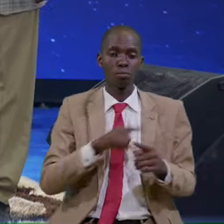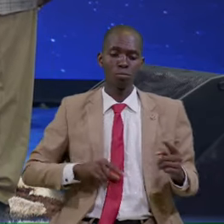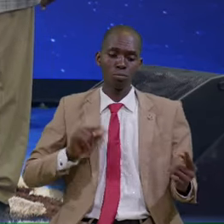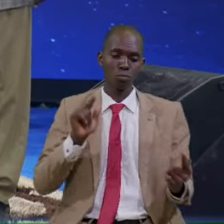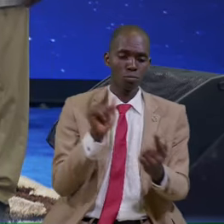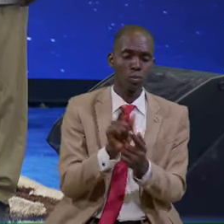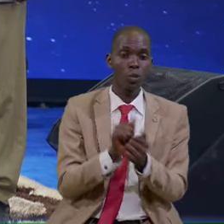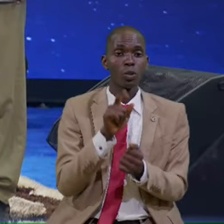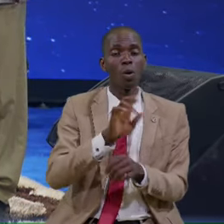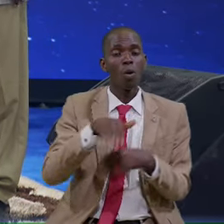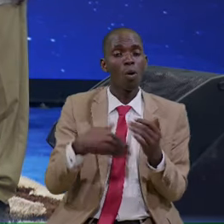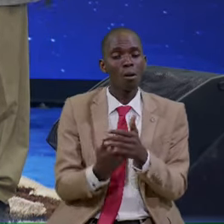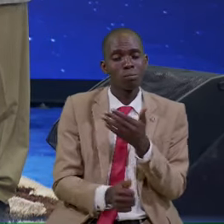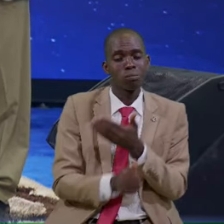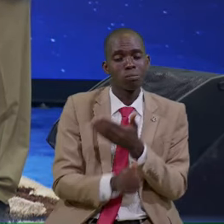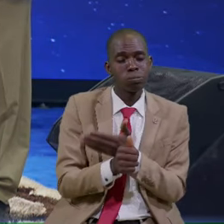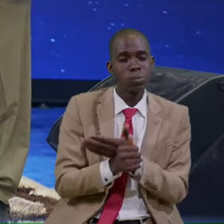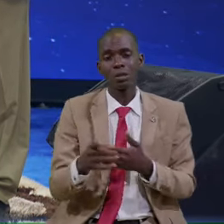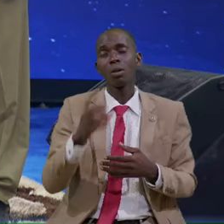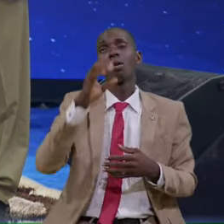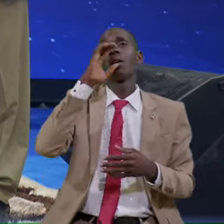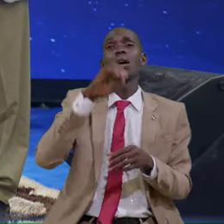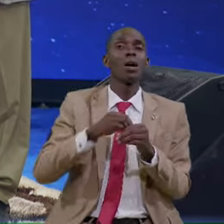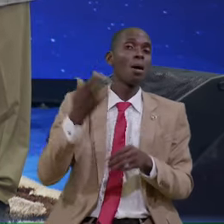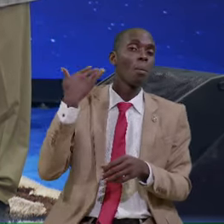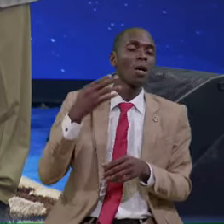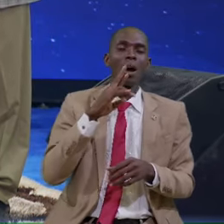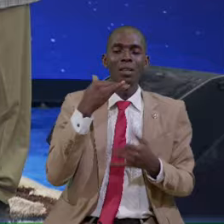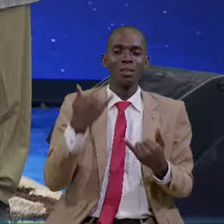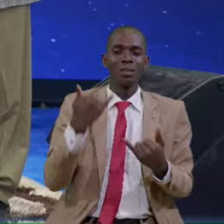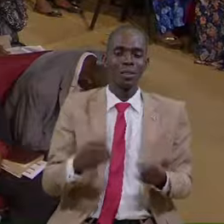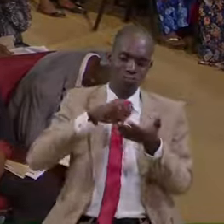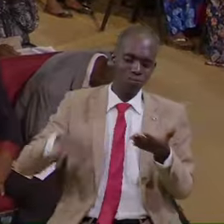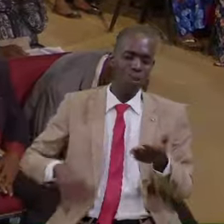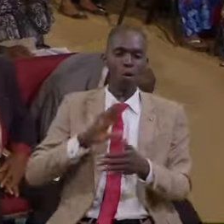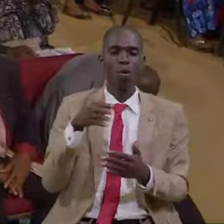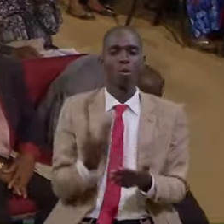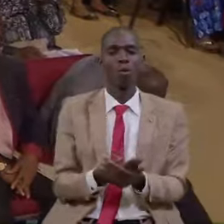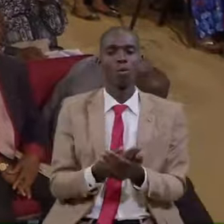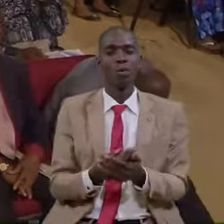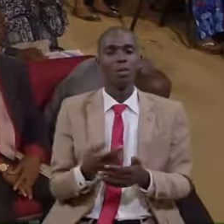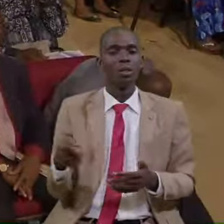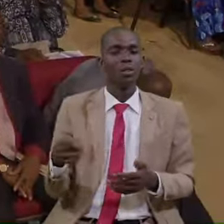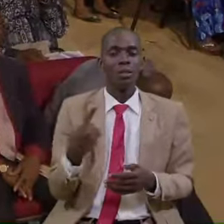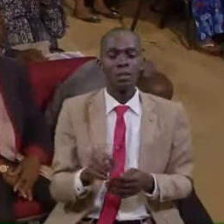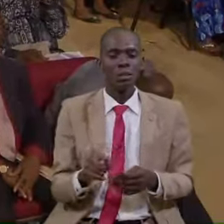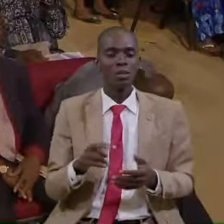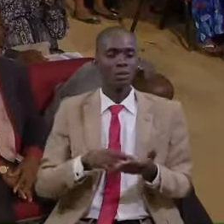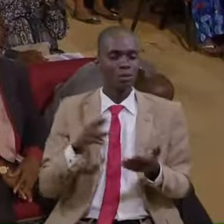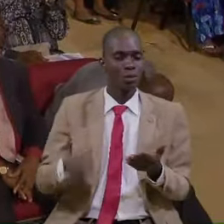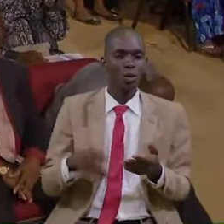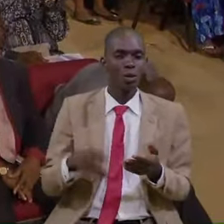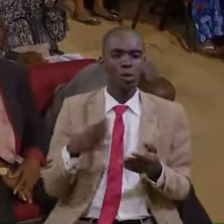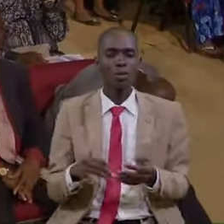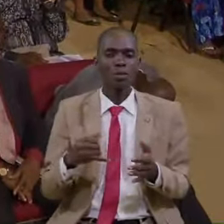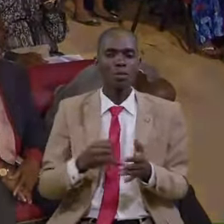deadly things of drunk in the past they're neutralized the consequence is broken the yoke is